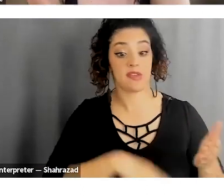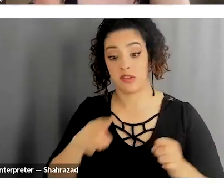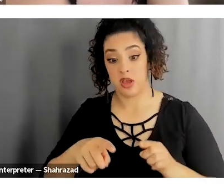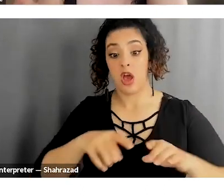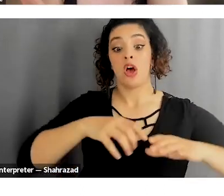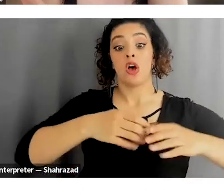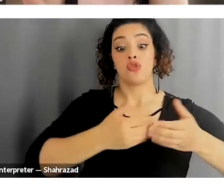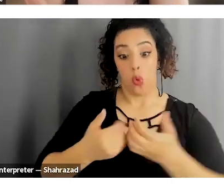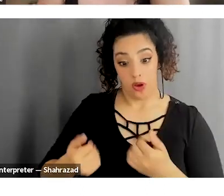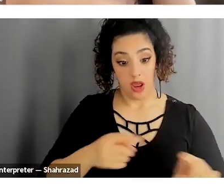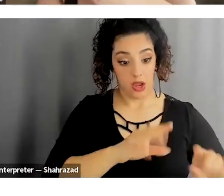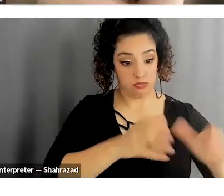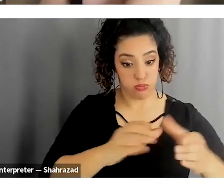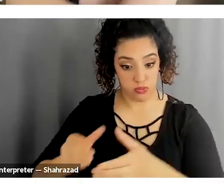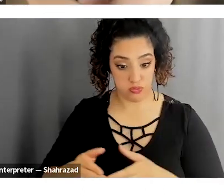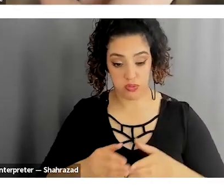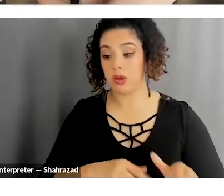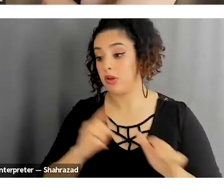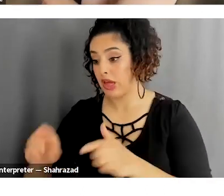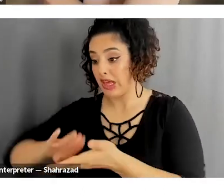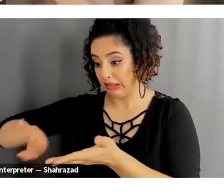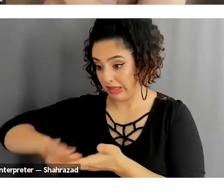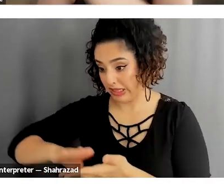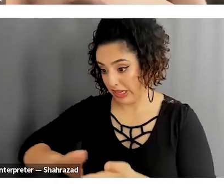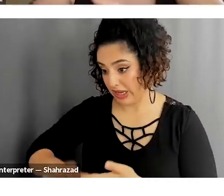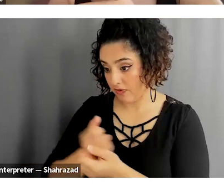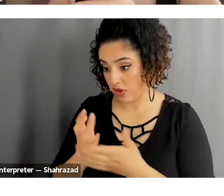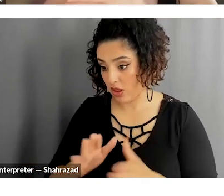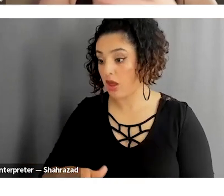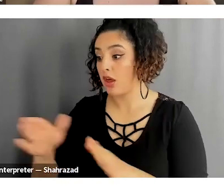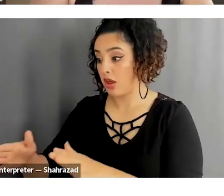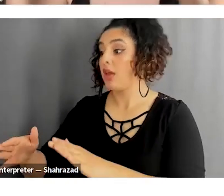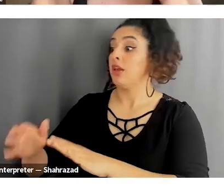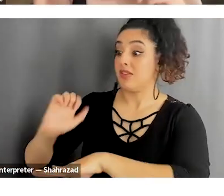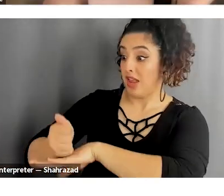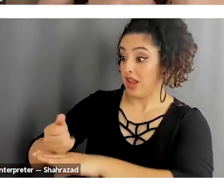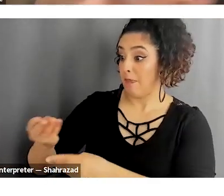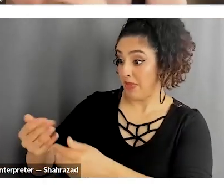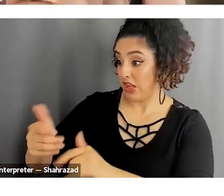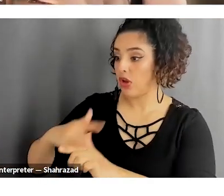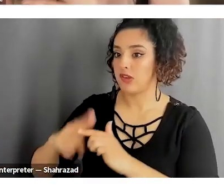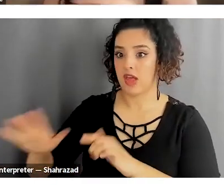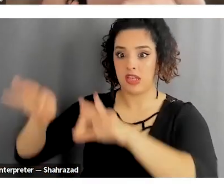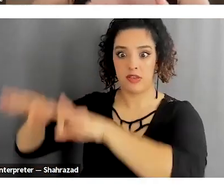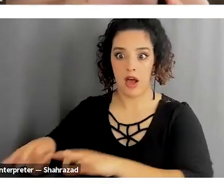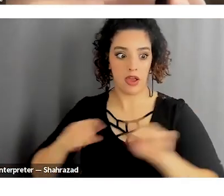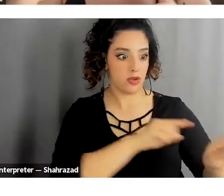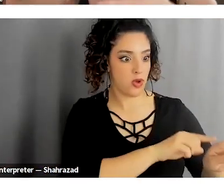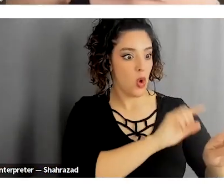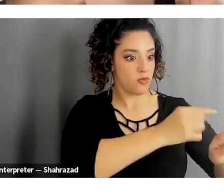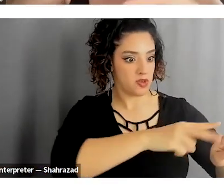to preparing the materials and then dyeing the material at several stages. I mean, that one person could be doing everything,